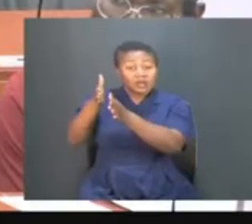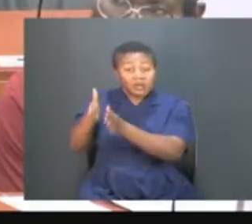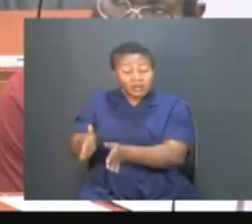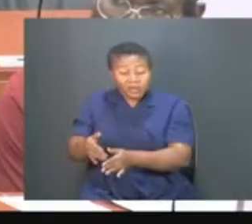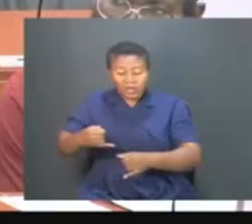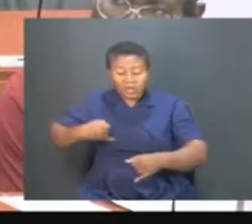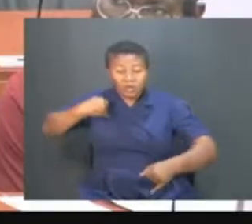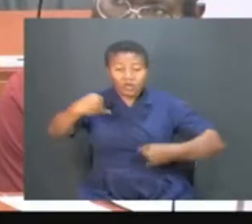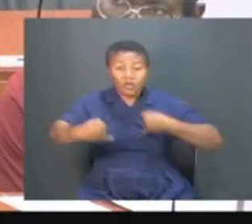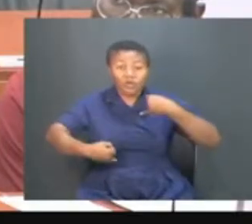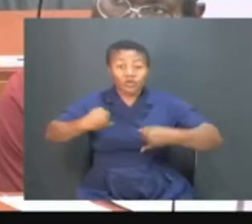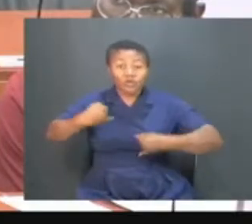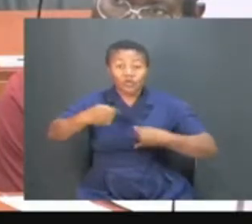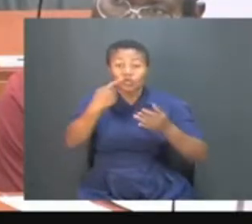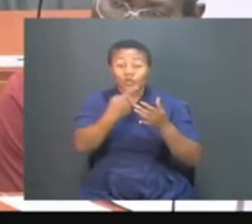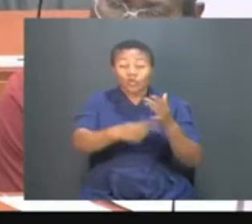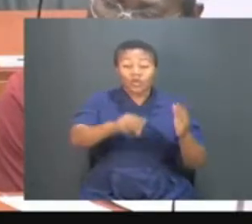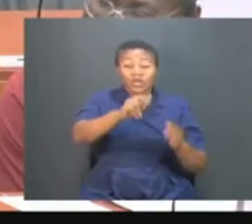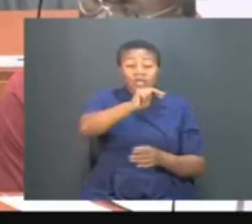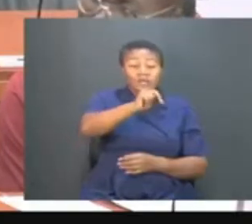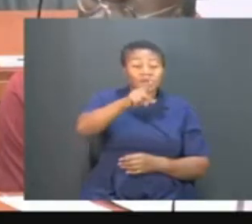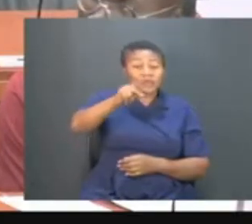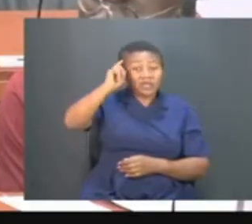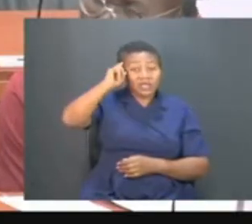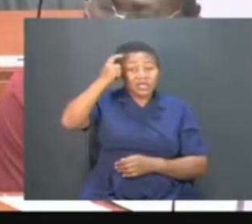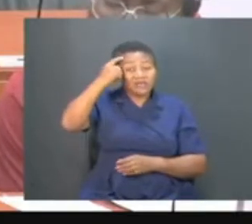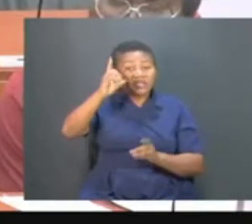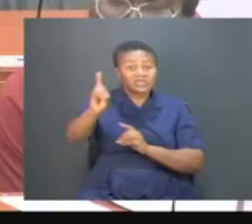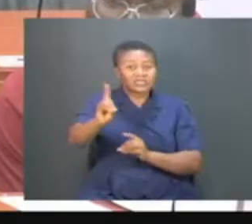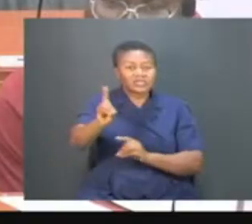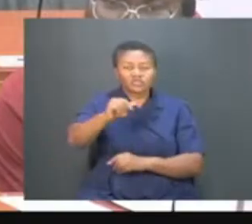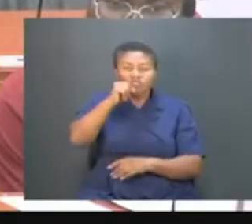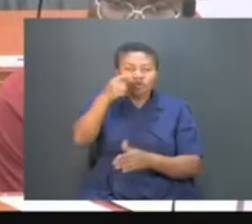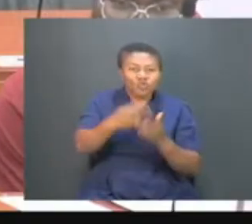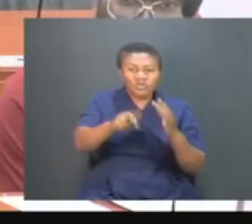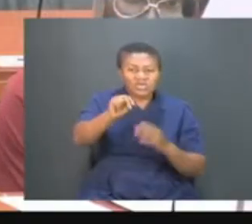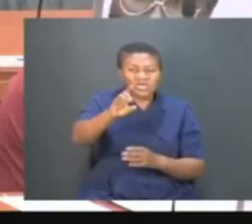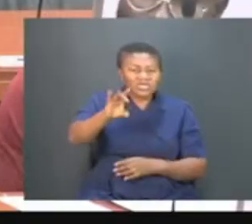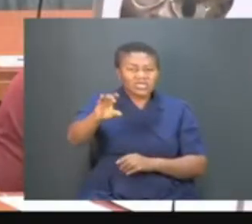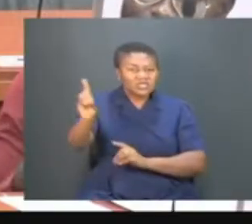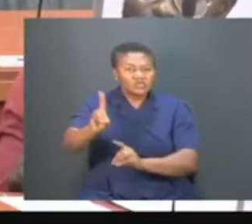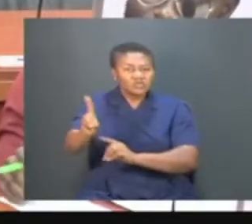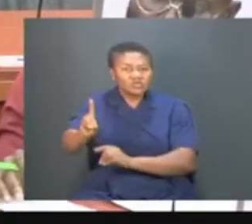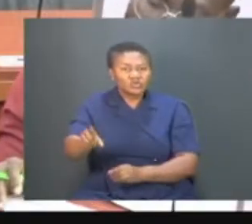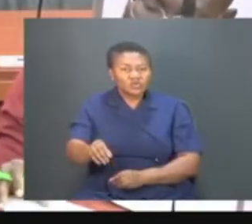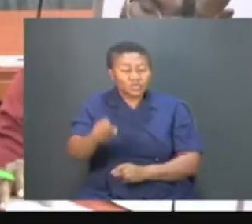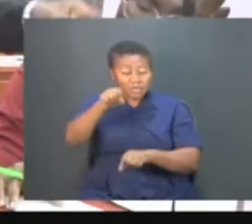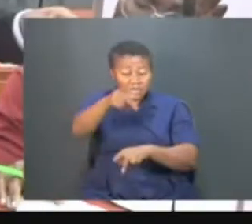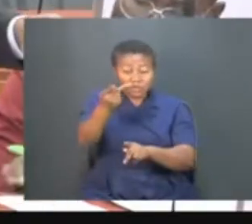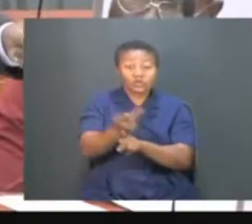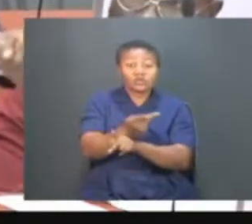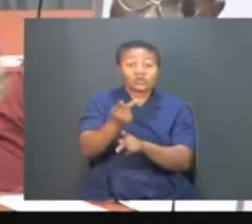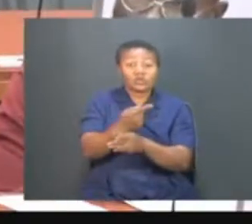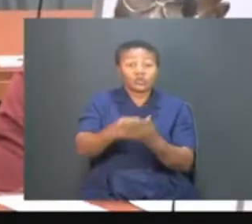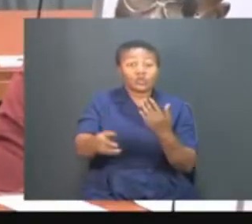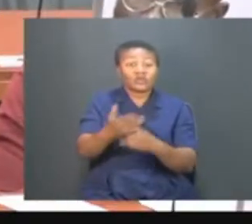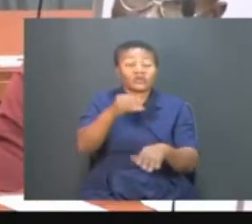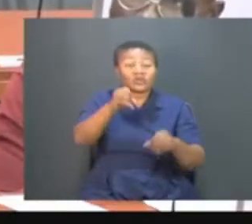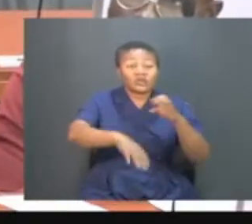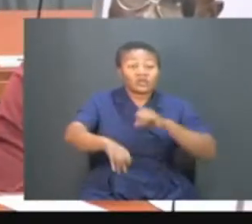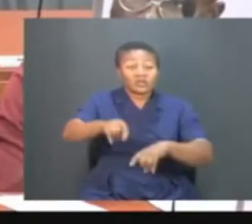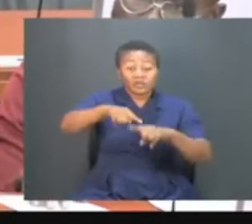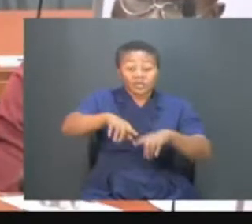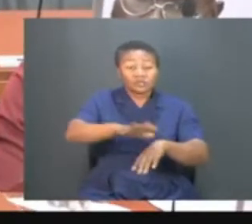enjoying what MPP government did. Stop lying to them. Can you calculate any of your contributions as a percentage of our GDP